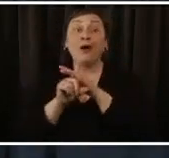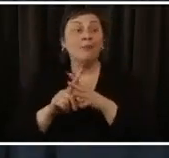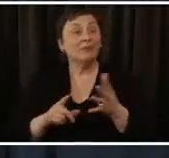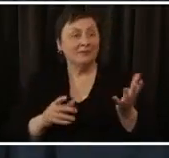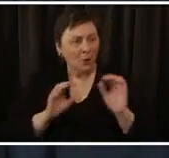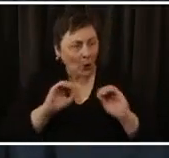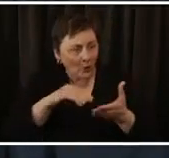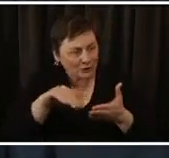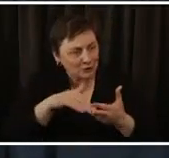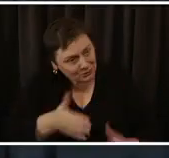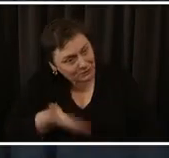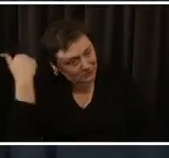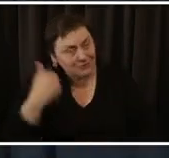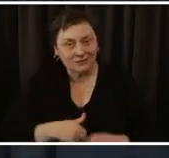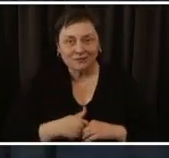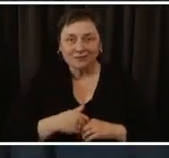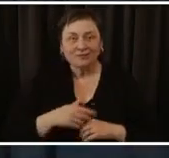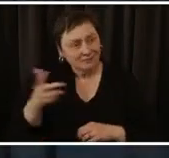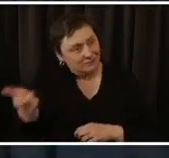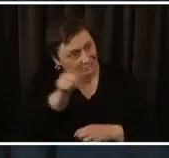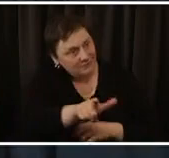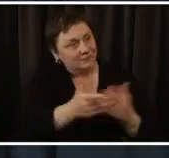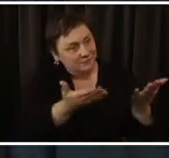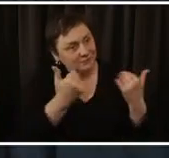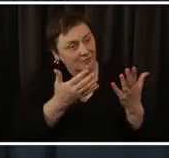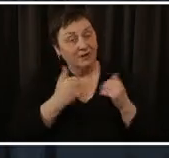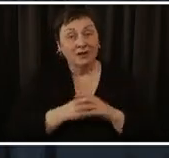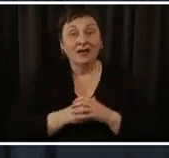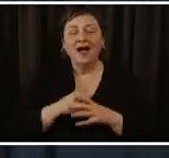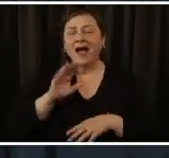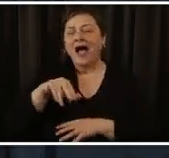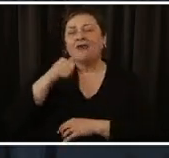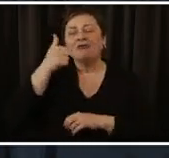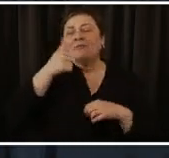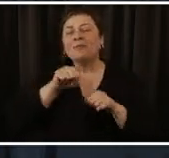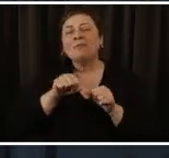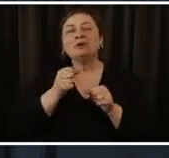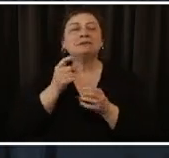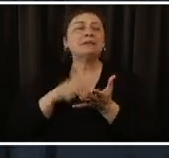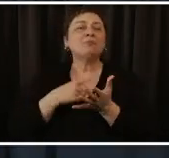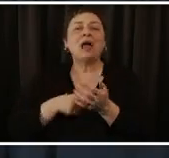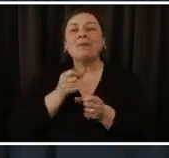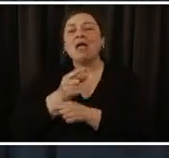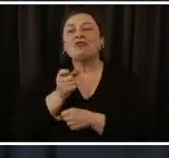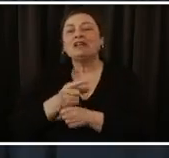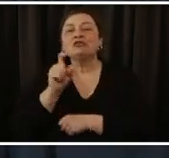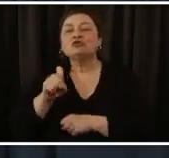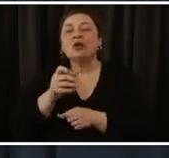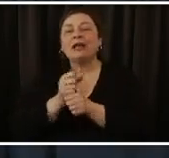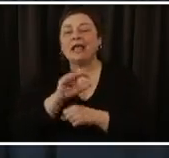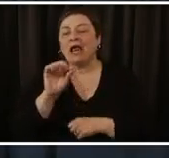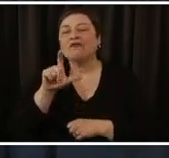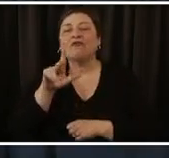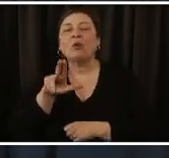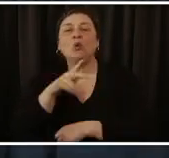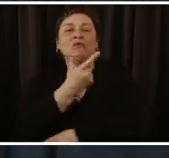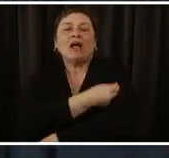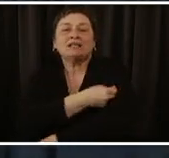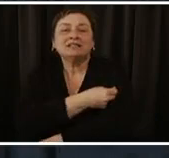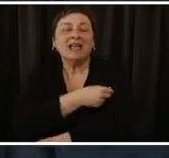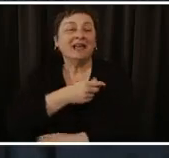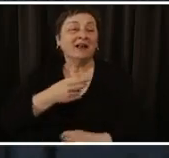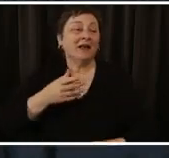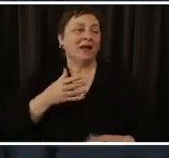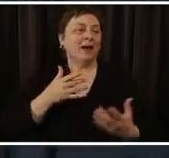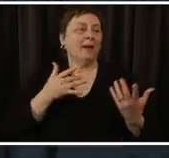turn. When it comes to the flu vaccine, I plead guilty. Some years I get it, some years I don't. I probably got it 2 or 3 years out of the last 10. Why? Because it's just